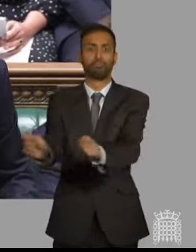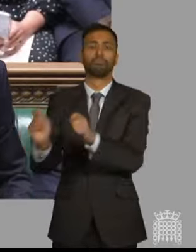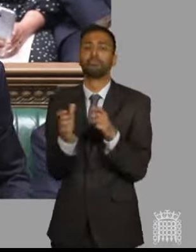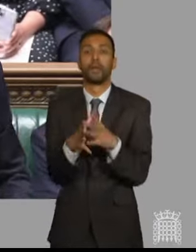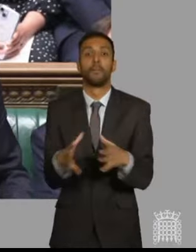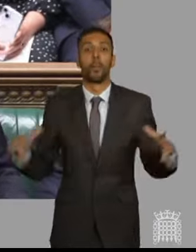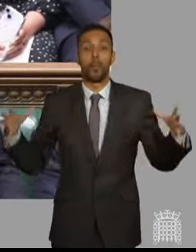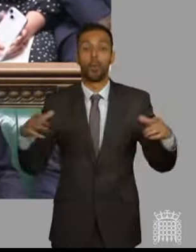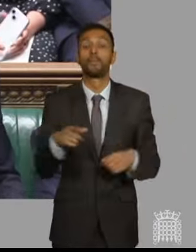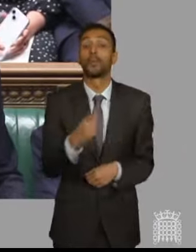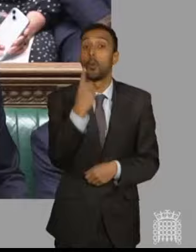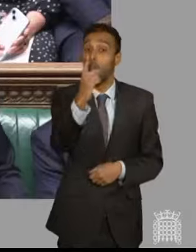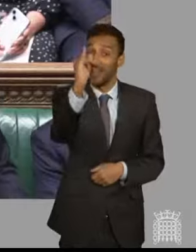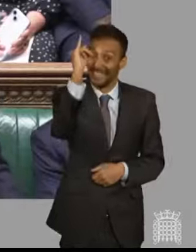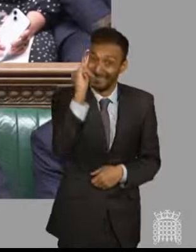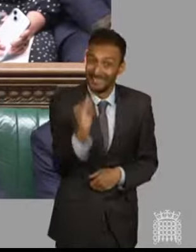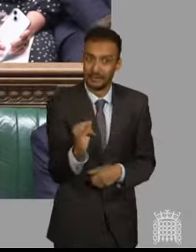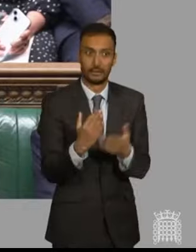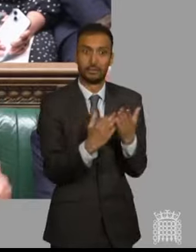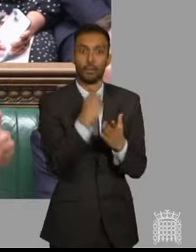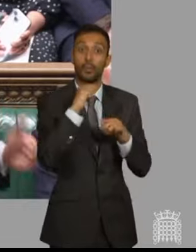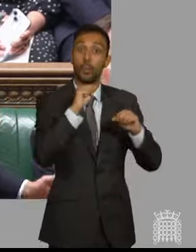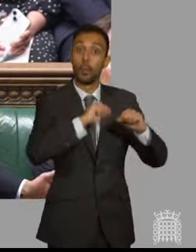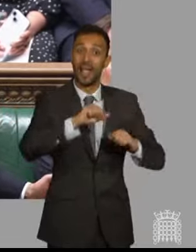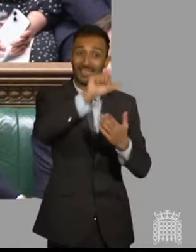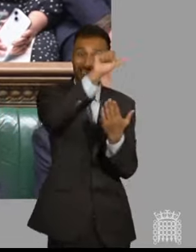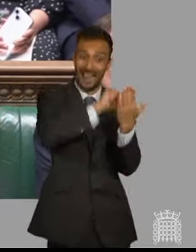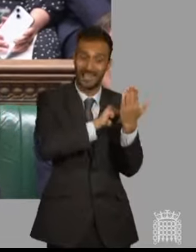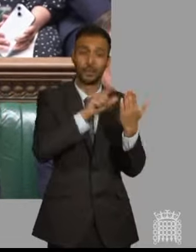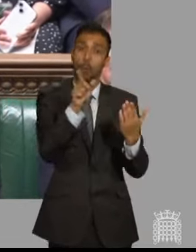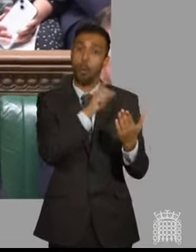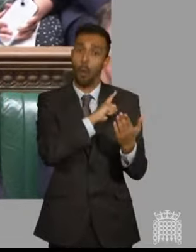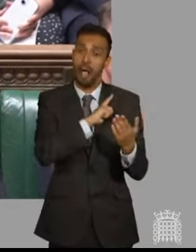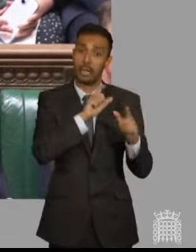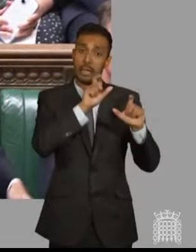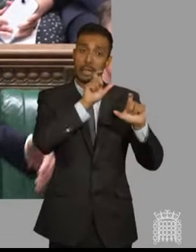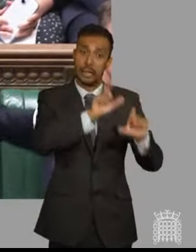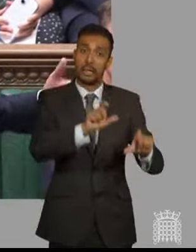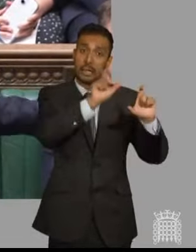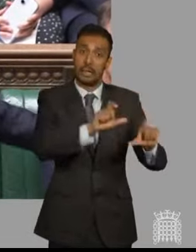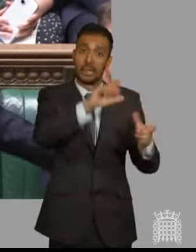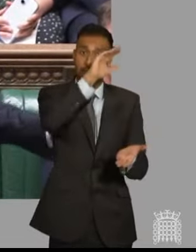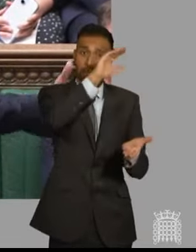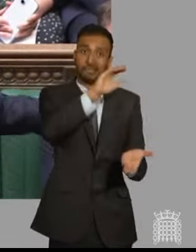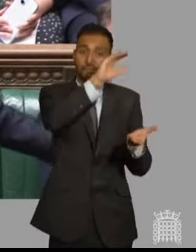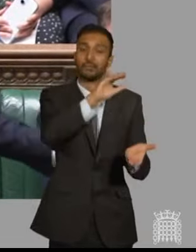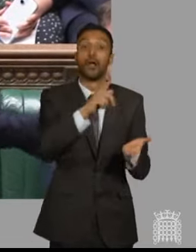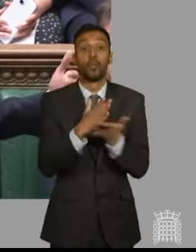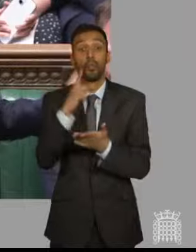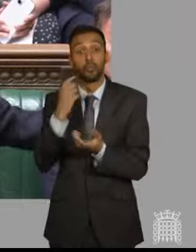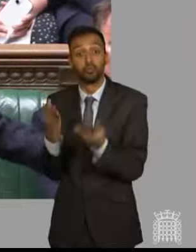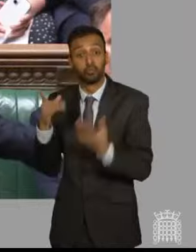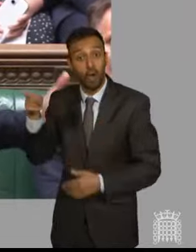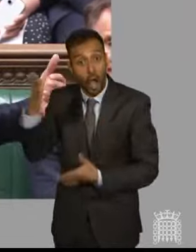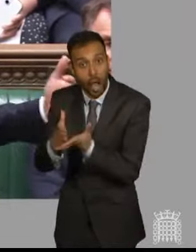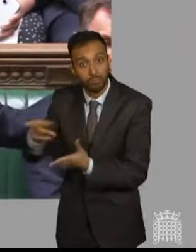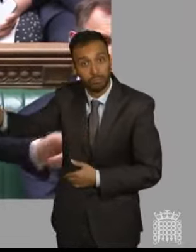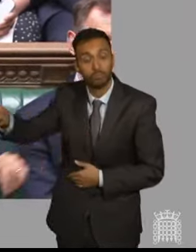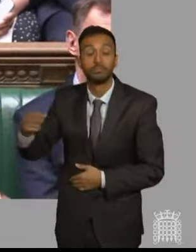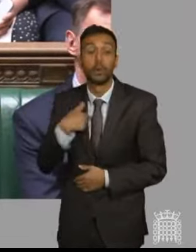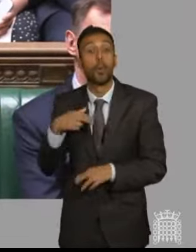I hope that the honourable lady can join with the million NHS workers, including nurses, midwives,